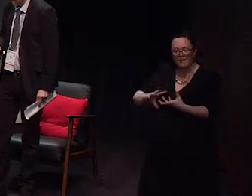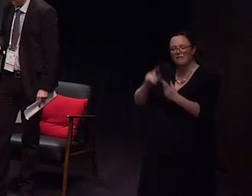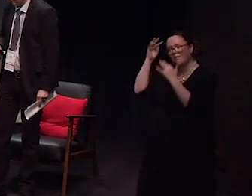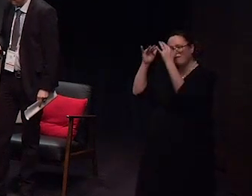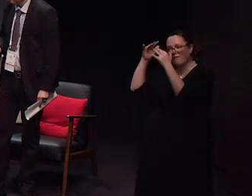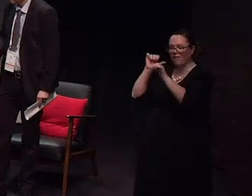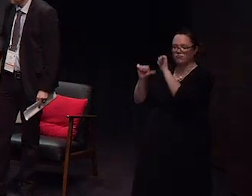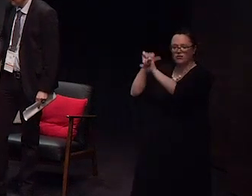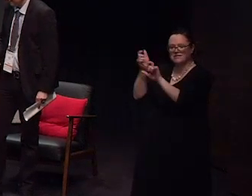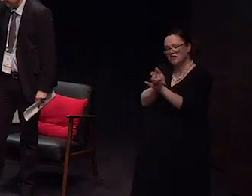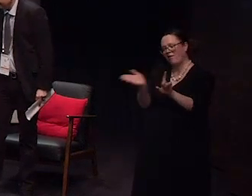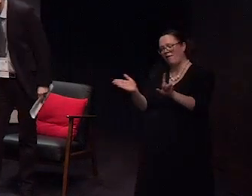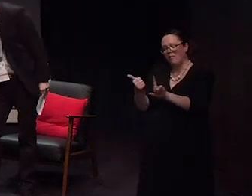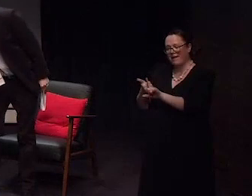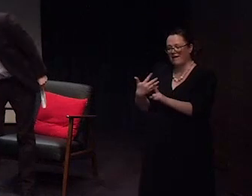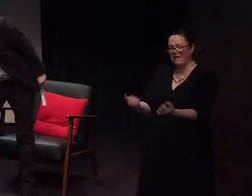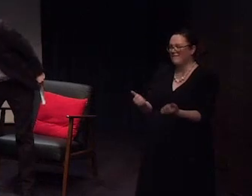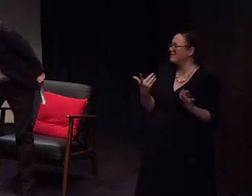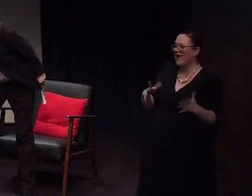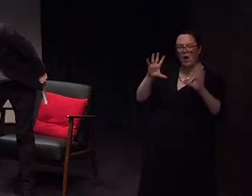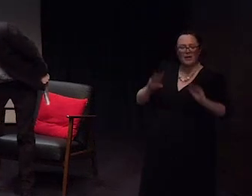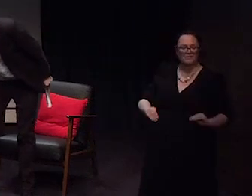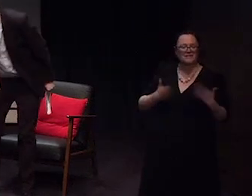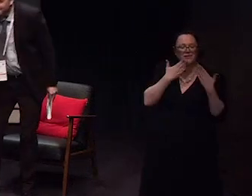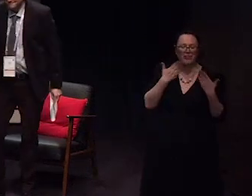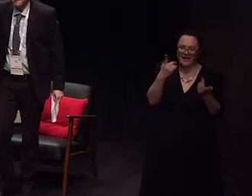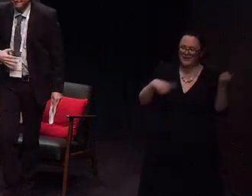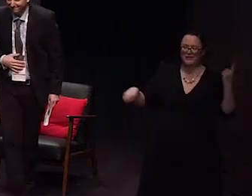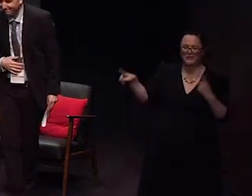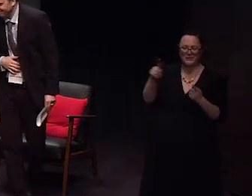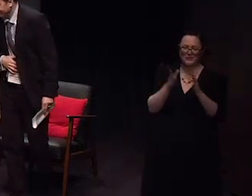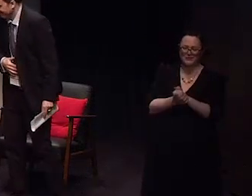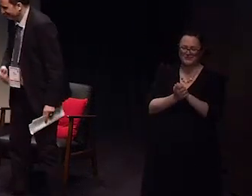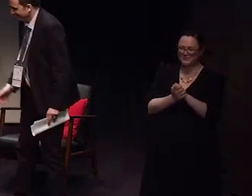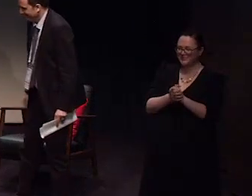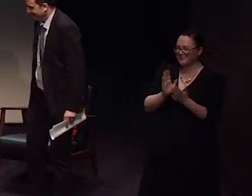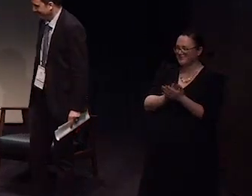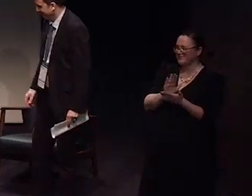now to... So thank you very much. Thanks, Robert and Ophélie, for this presentation.